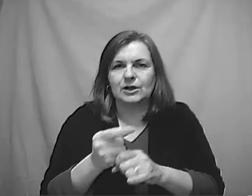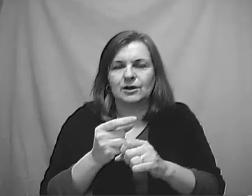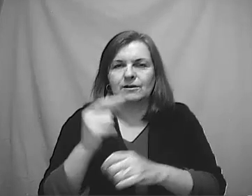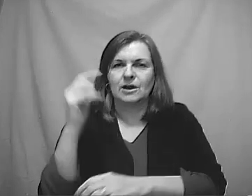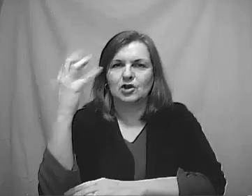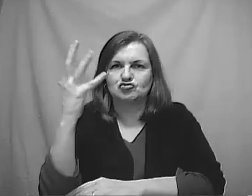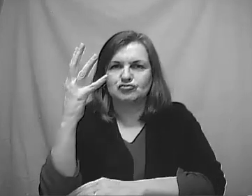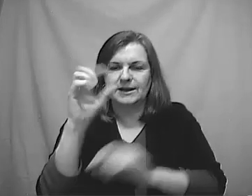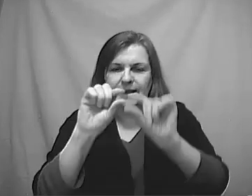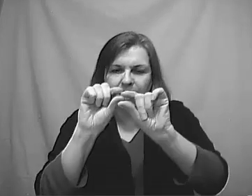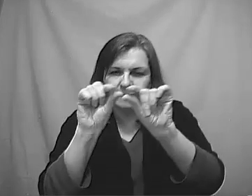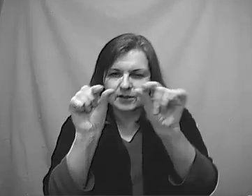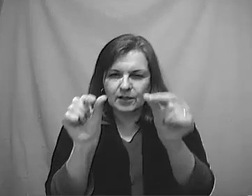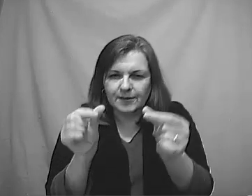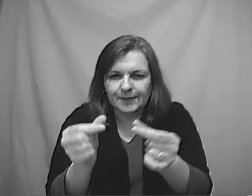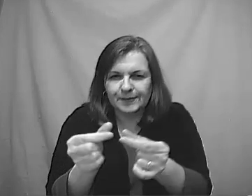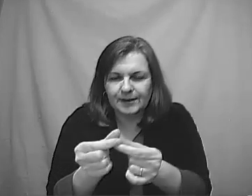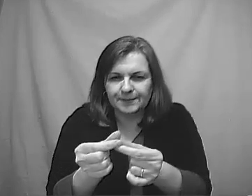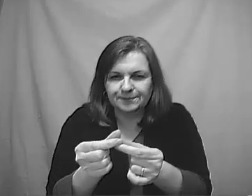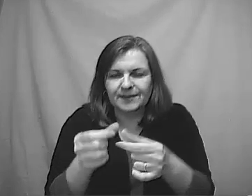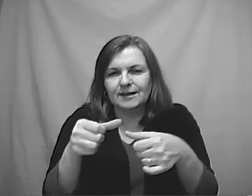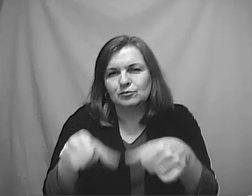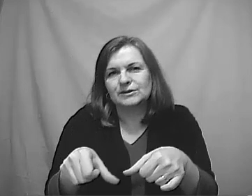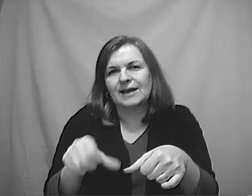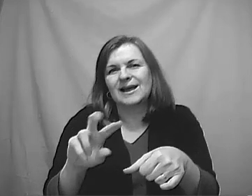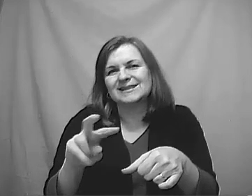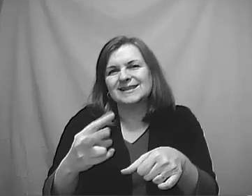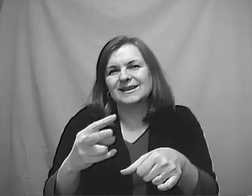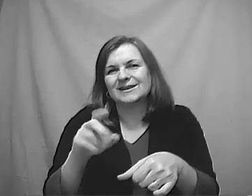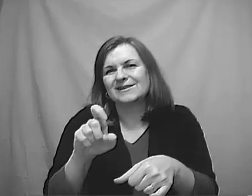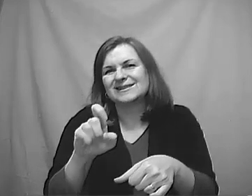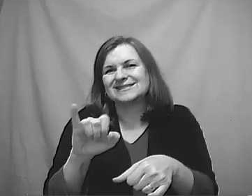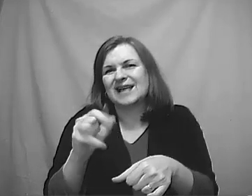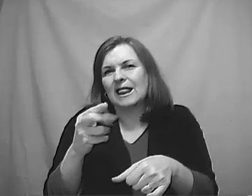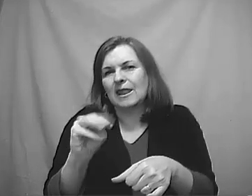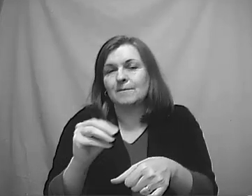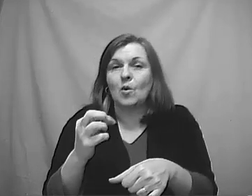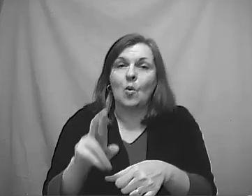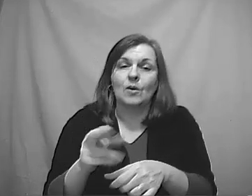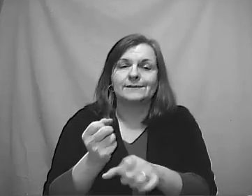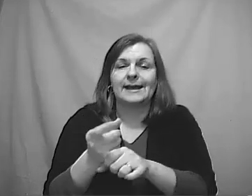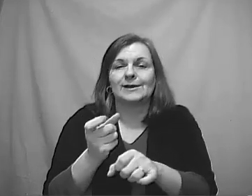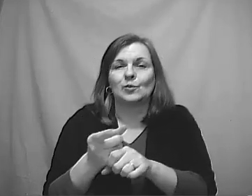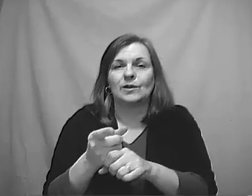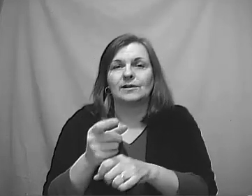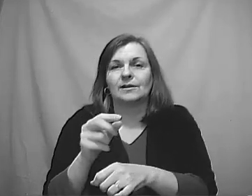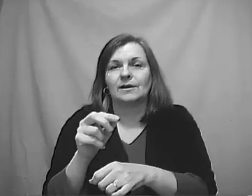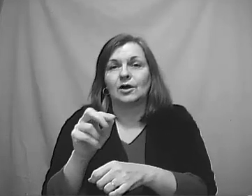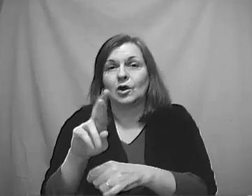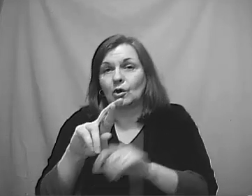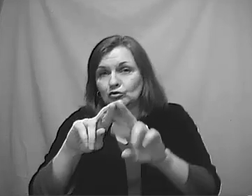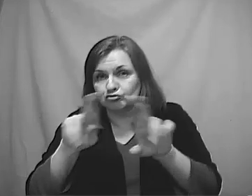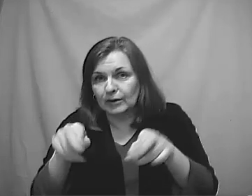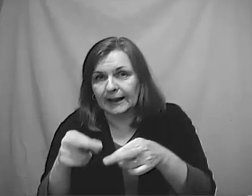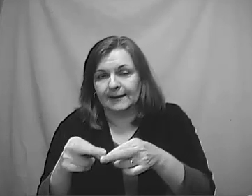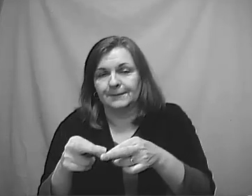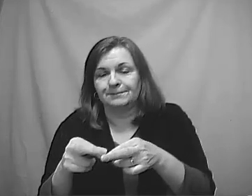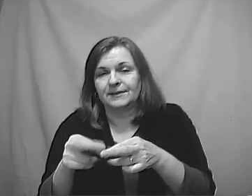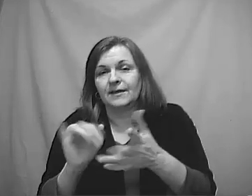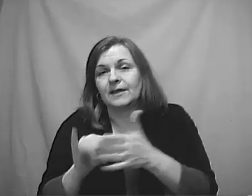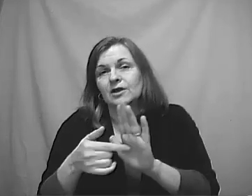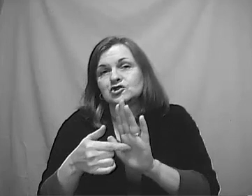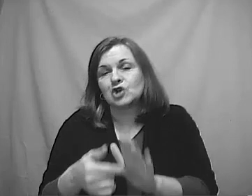So every year, a tree will lay down what we call a secondary xylem or annual